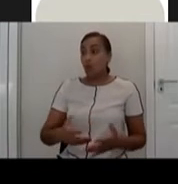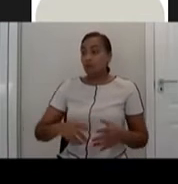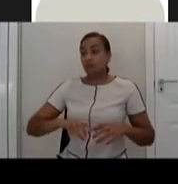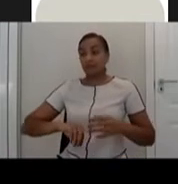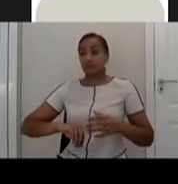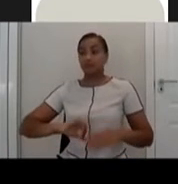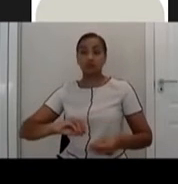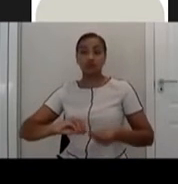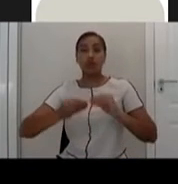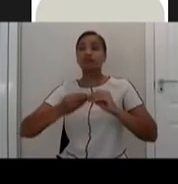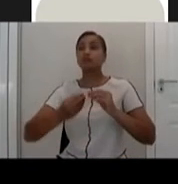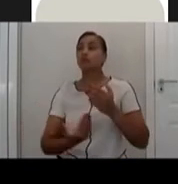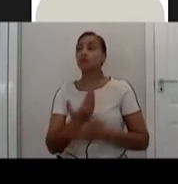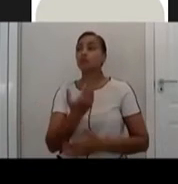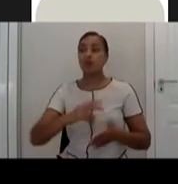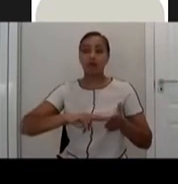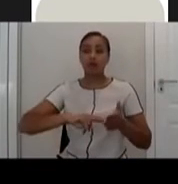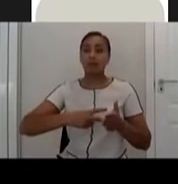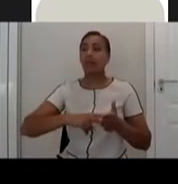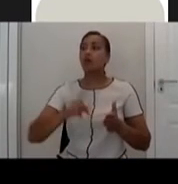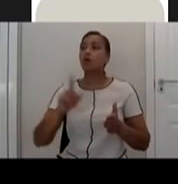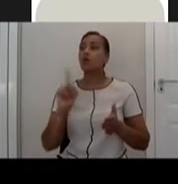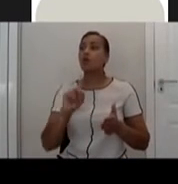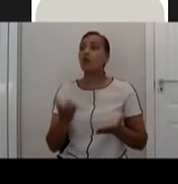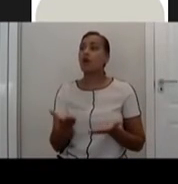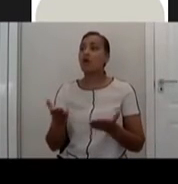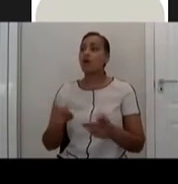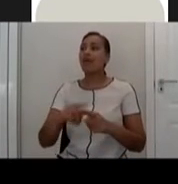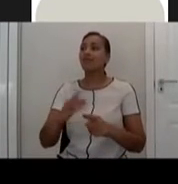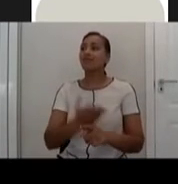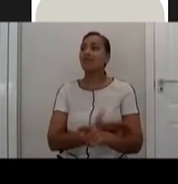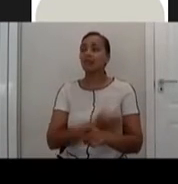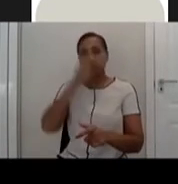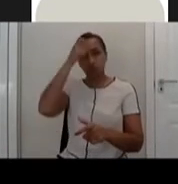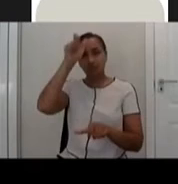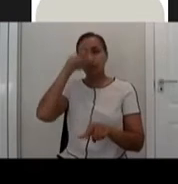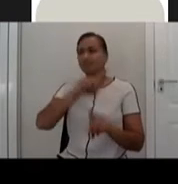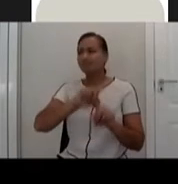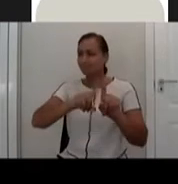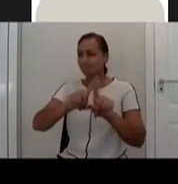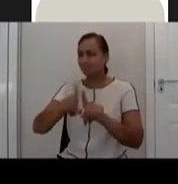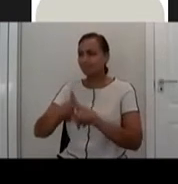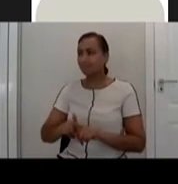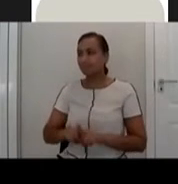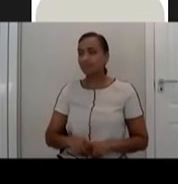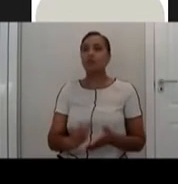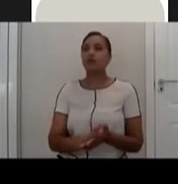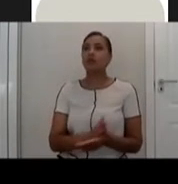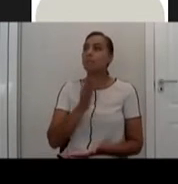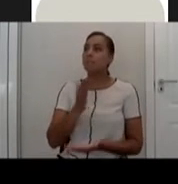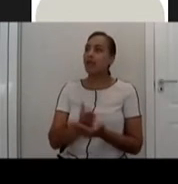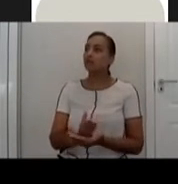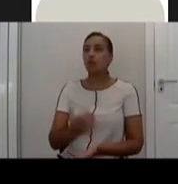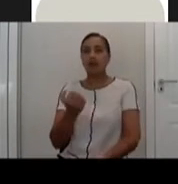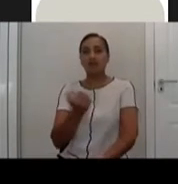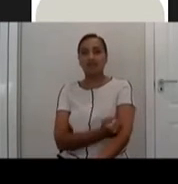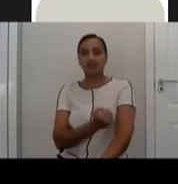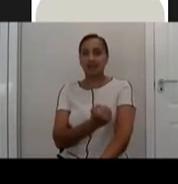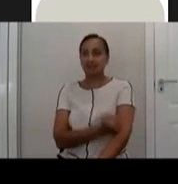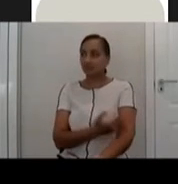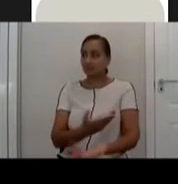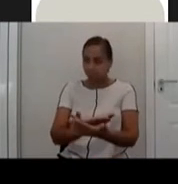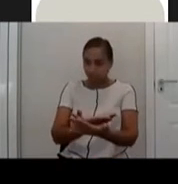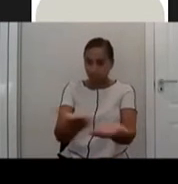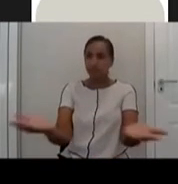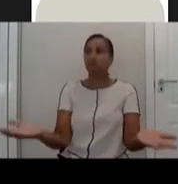so that amongst Enfield residents, we can maximise the uptake of flu vaccine amongst all